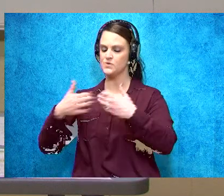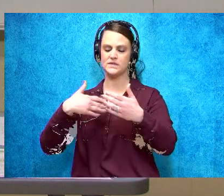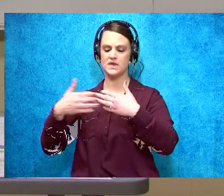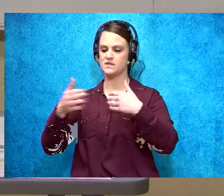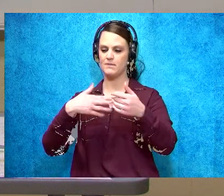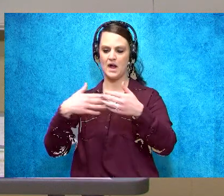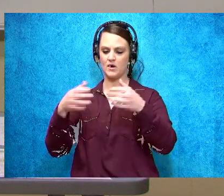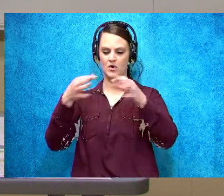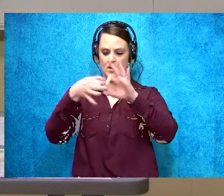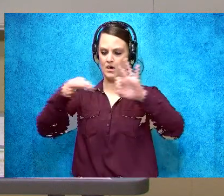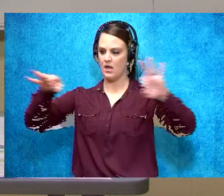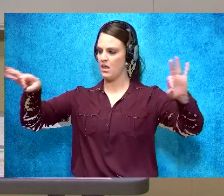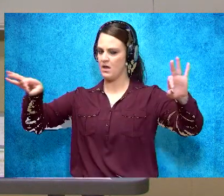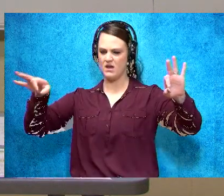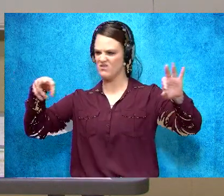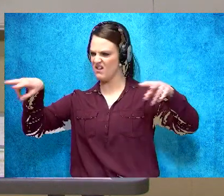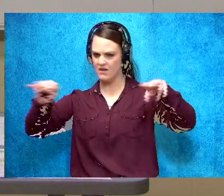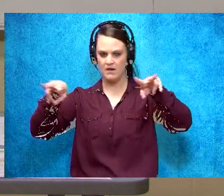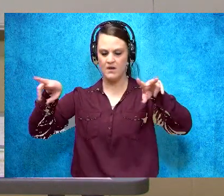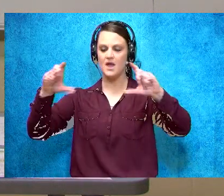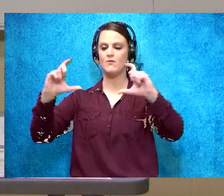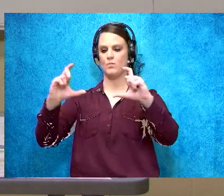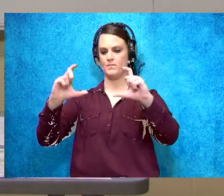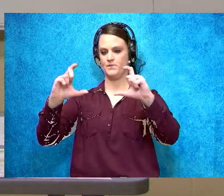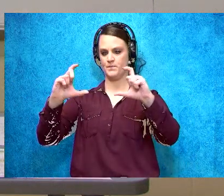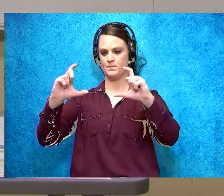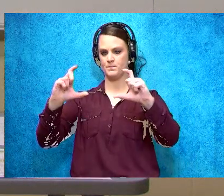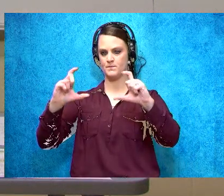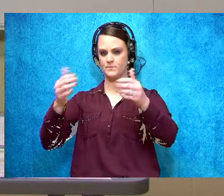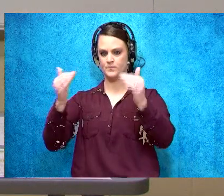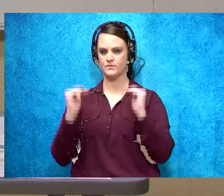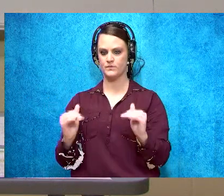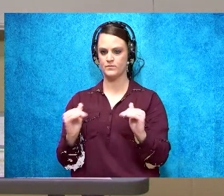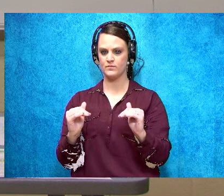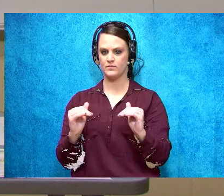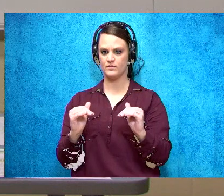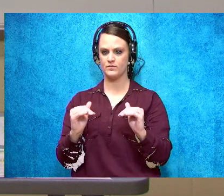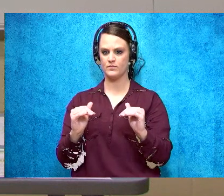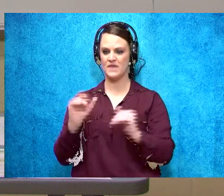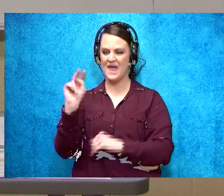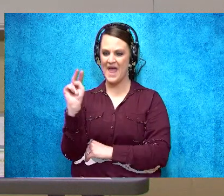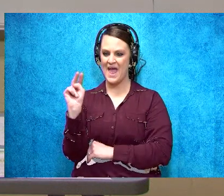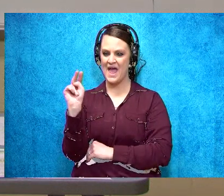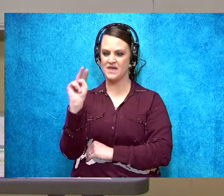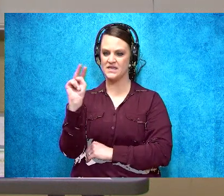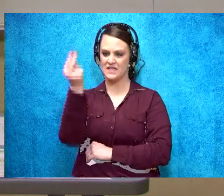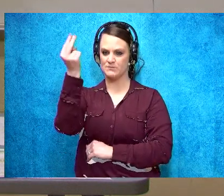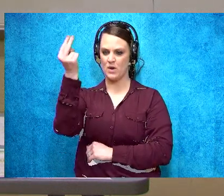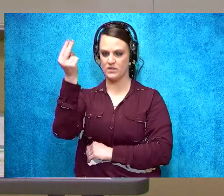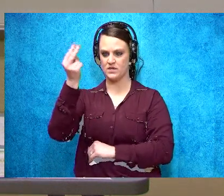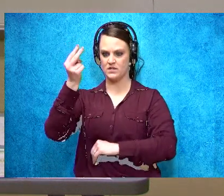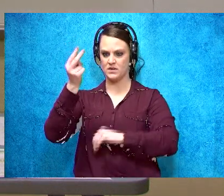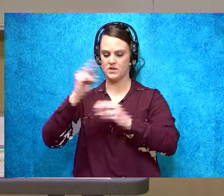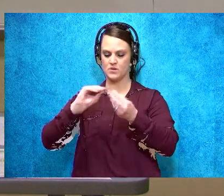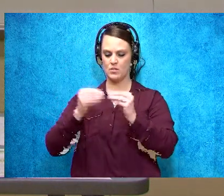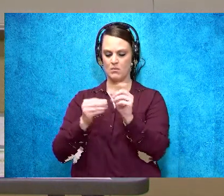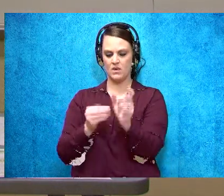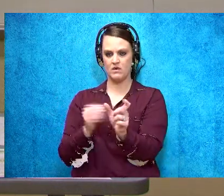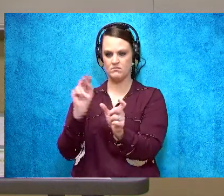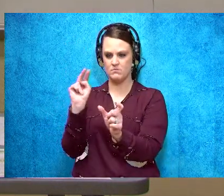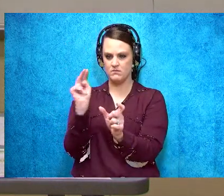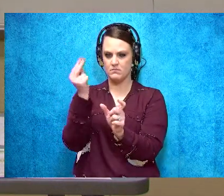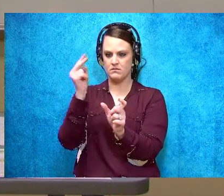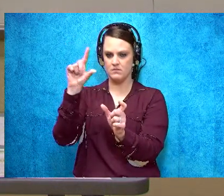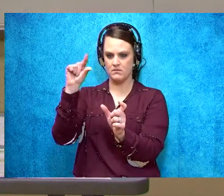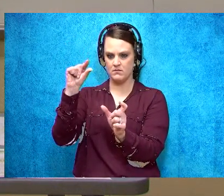is in that equation. Next, you have exponents. I know in 5th grade we don't talk